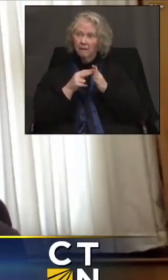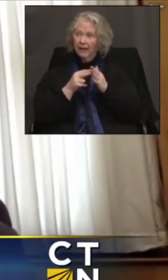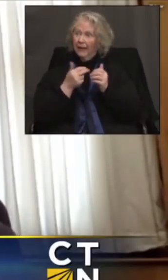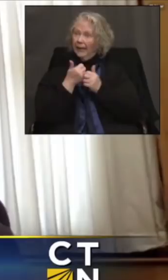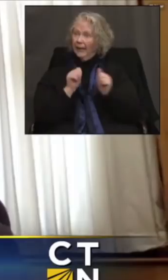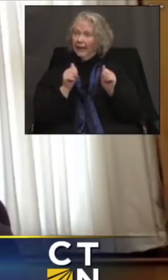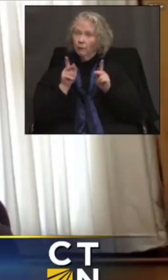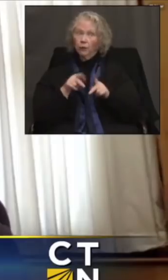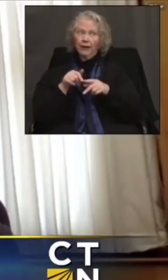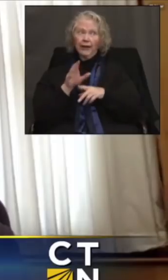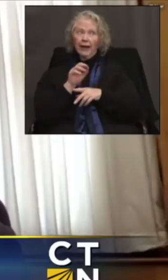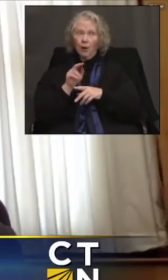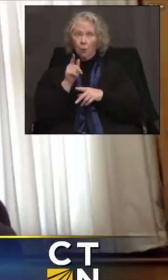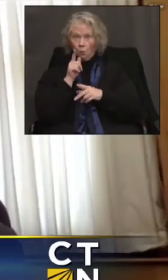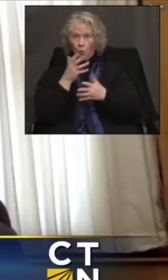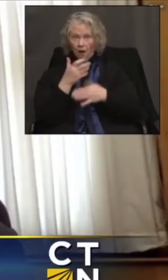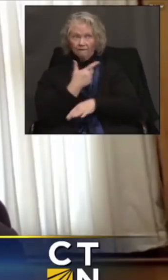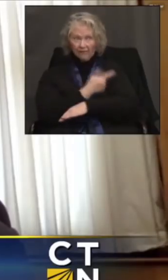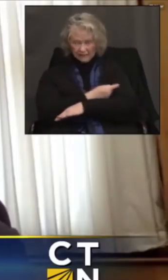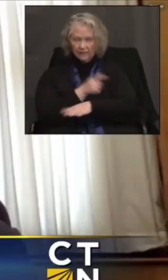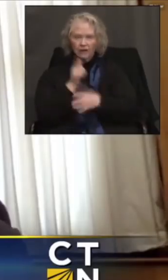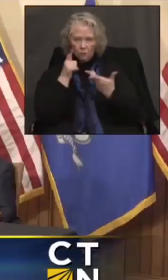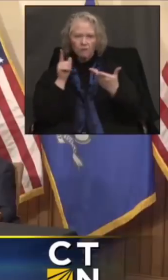get a vaccine will have the ability to get one.